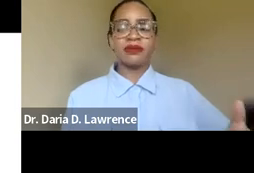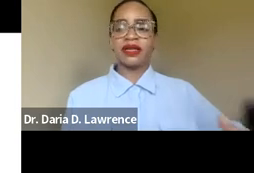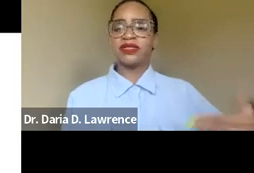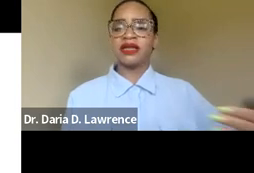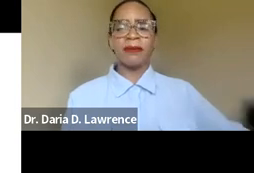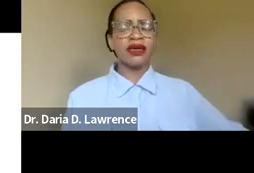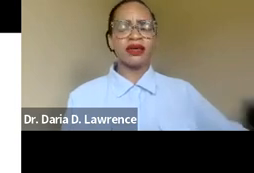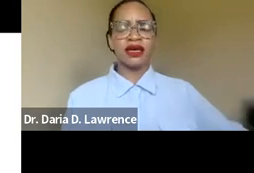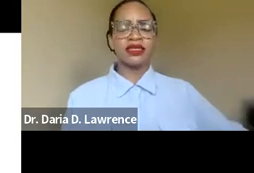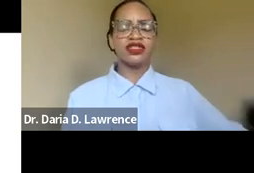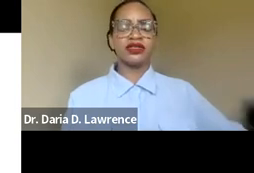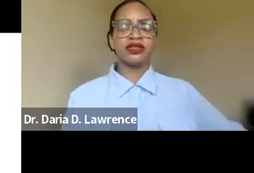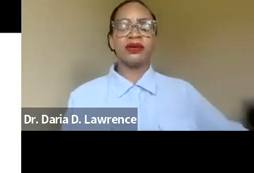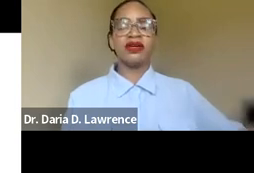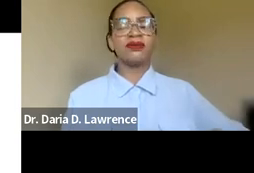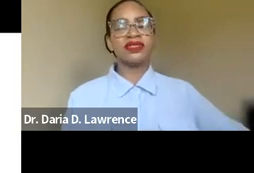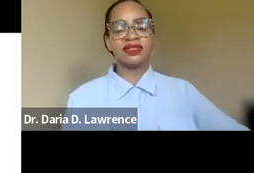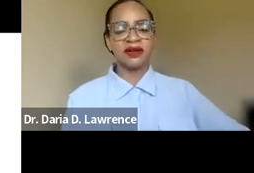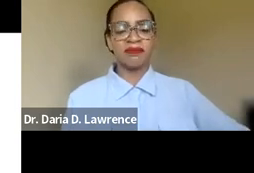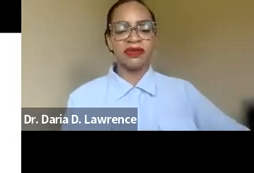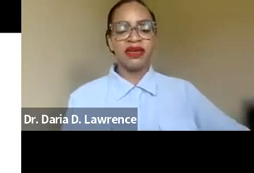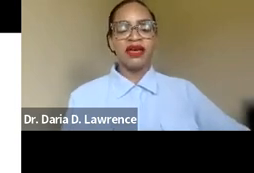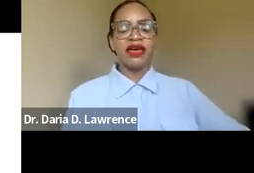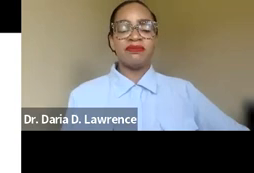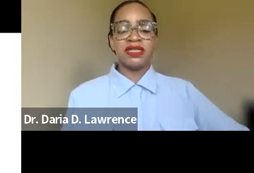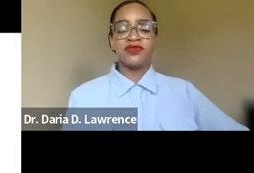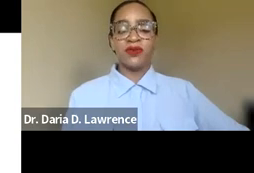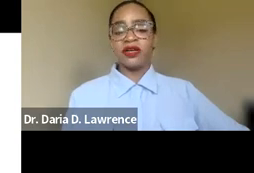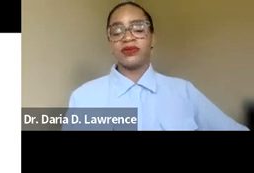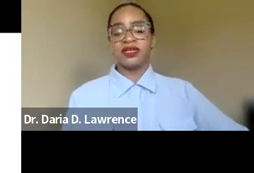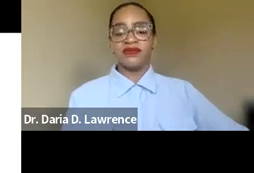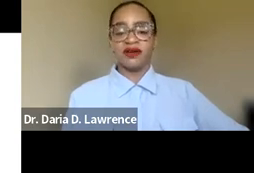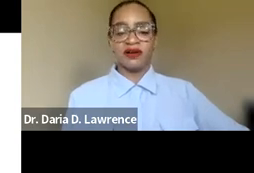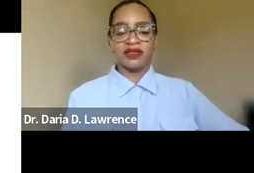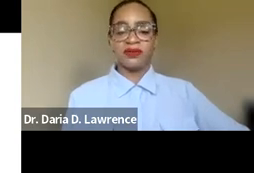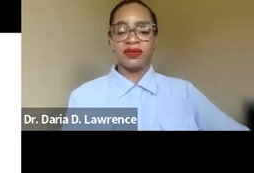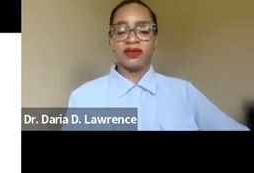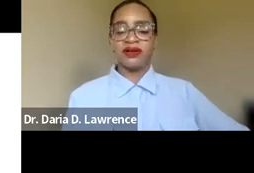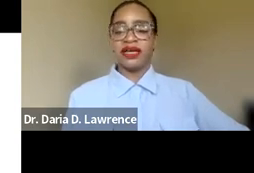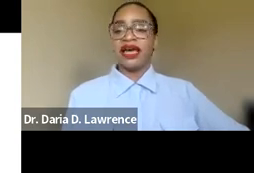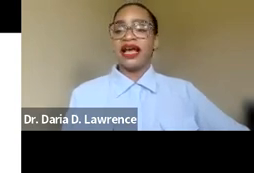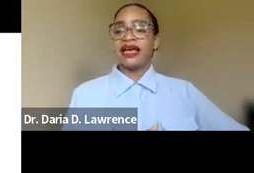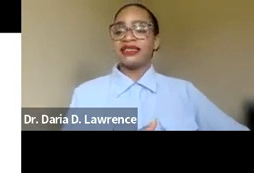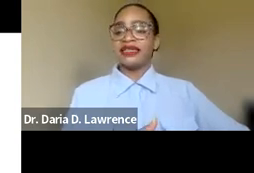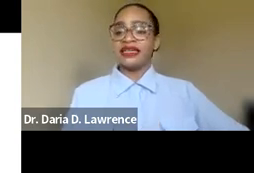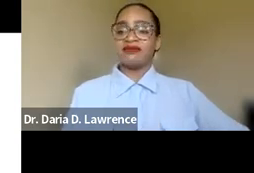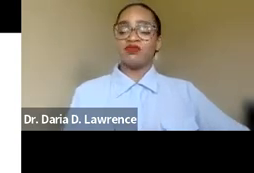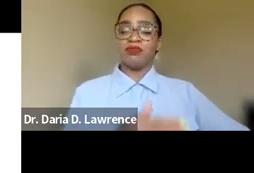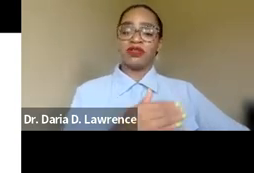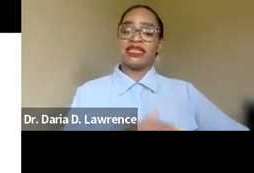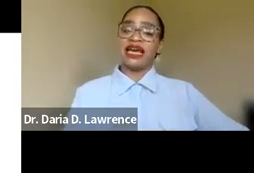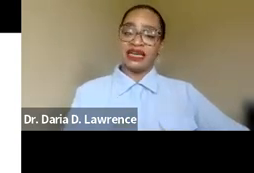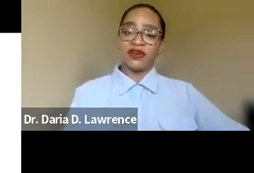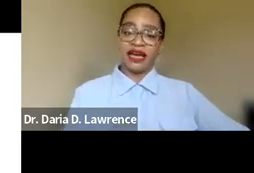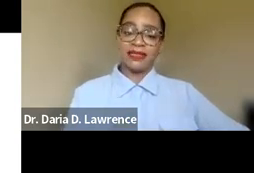he academically was not making the gains that he should. But here was the concern. He'd missed 40% of the current school year, and he had